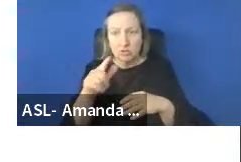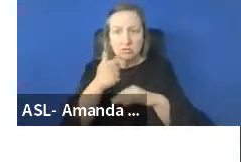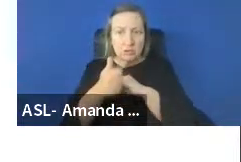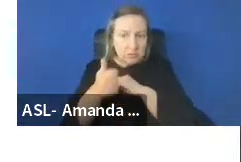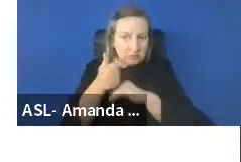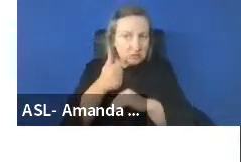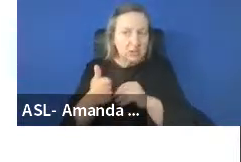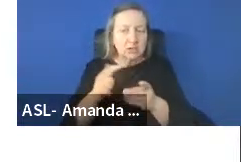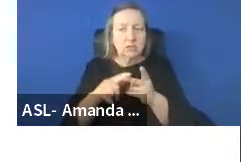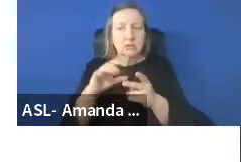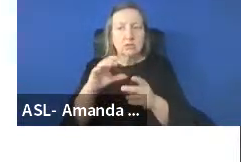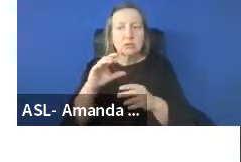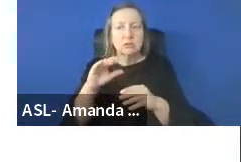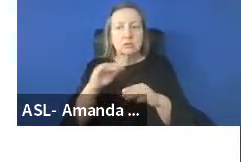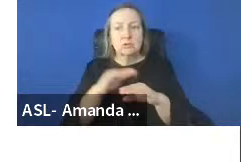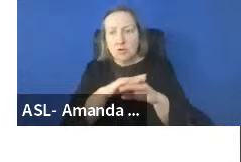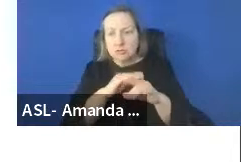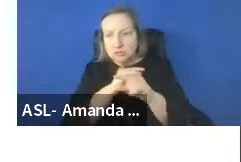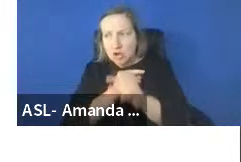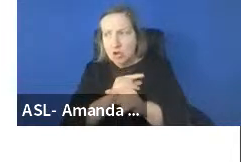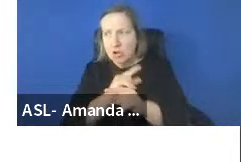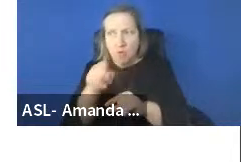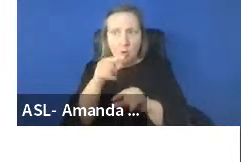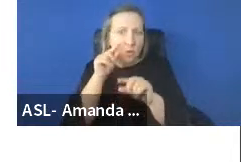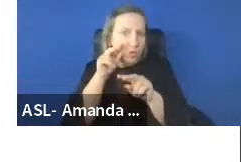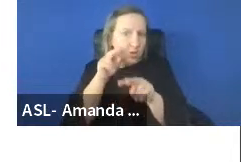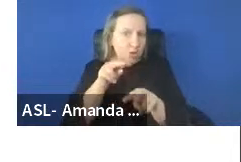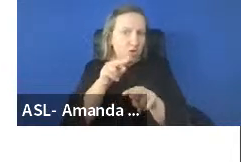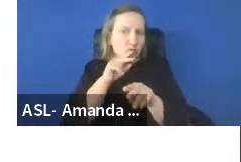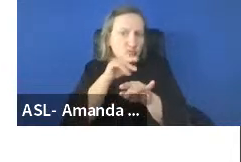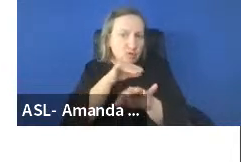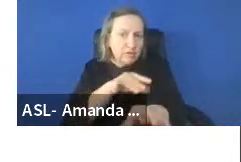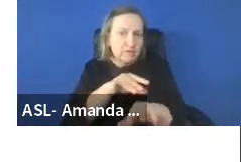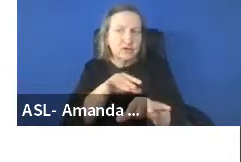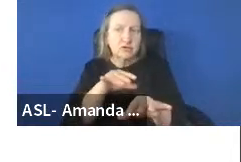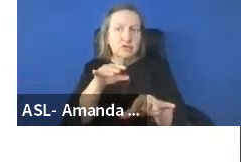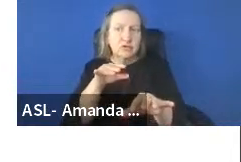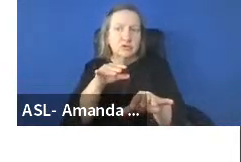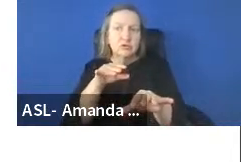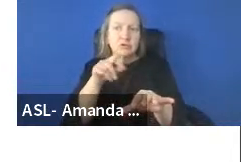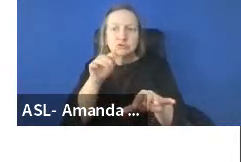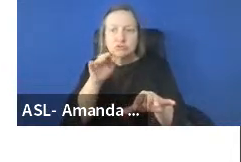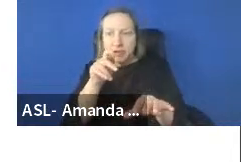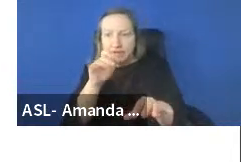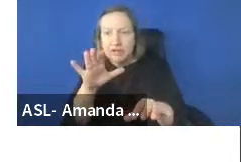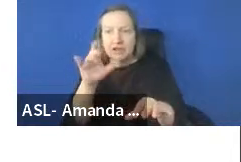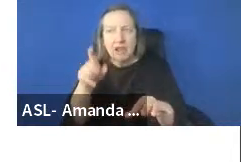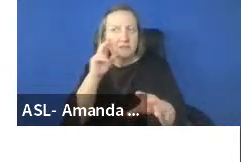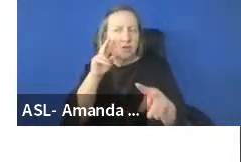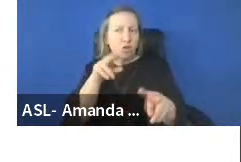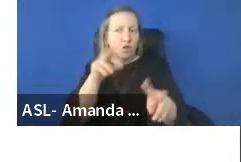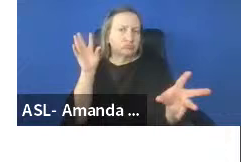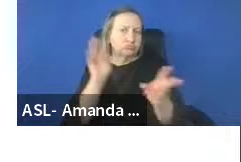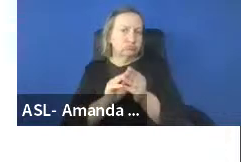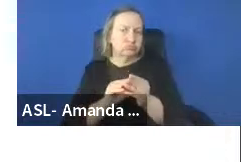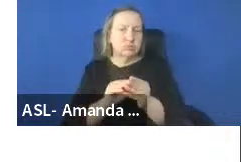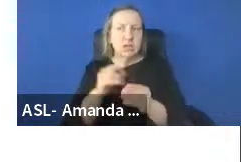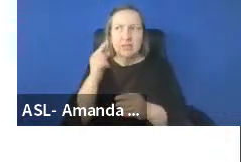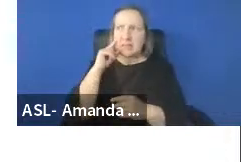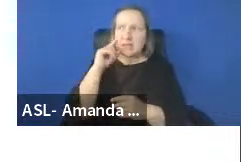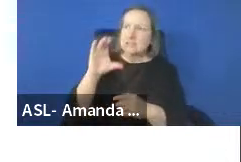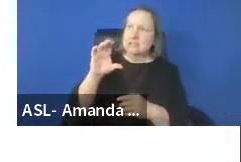looking. Coast Guard's only looking at the river traffic, but we have to look at the whole totality of the traffic. I would think that CRC's